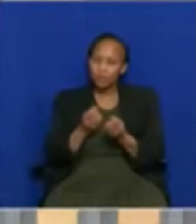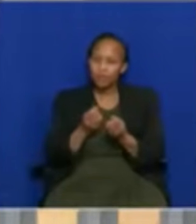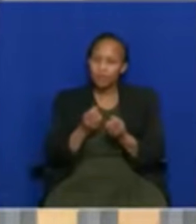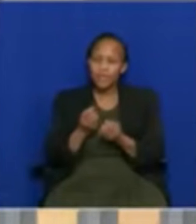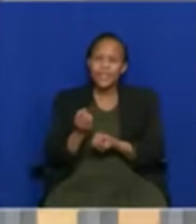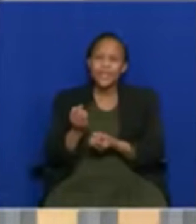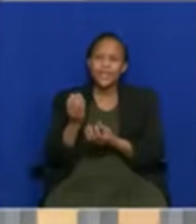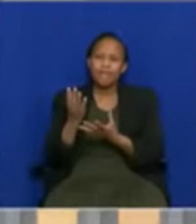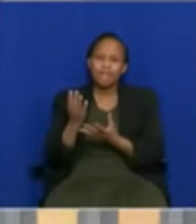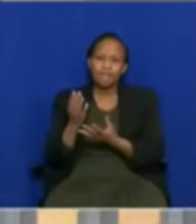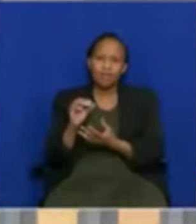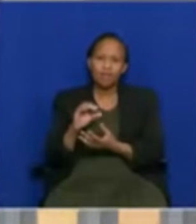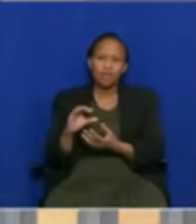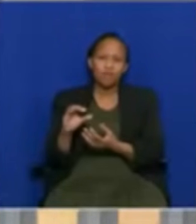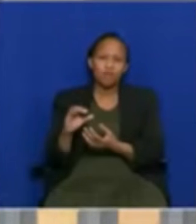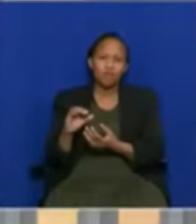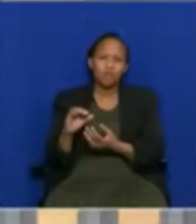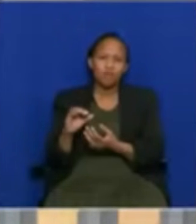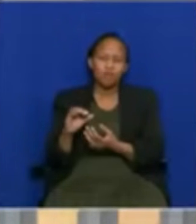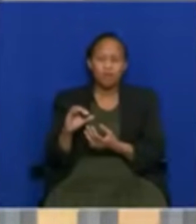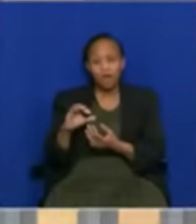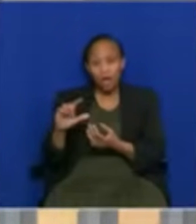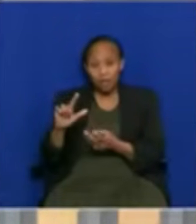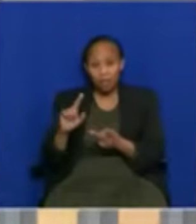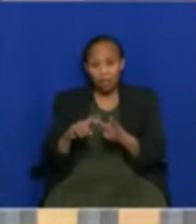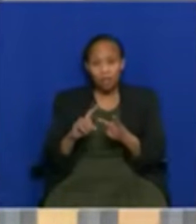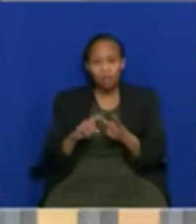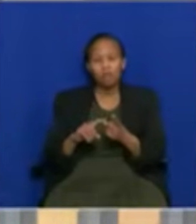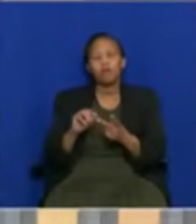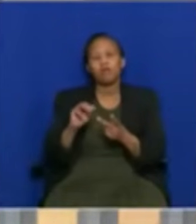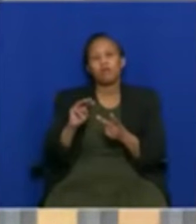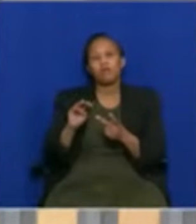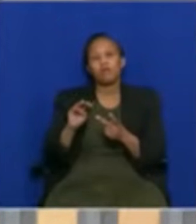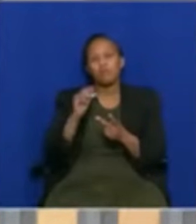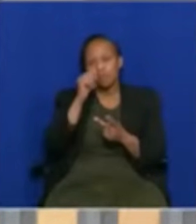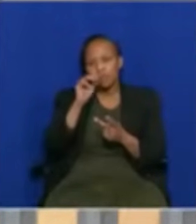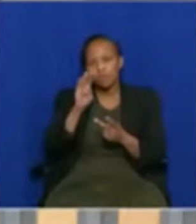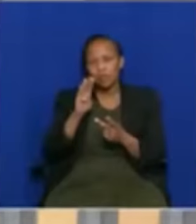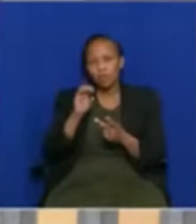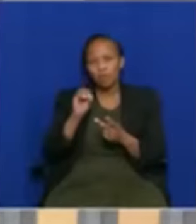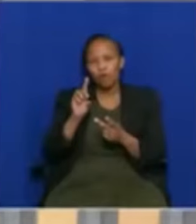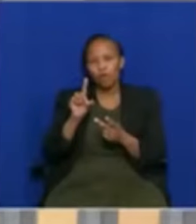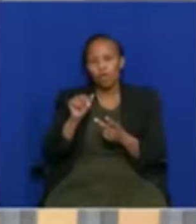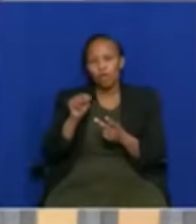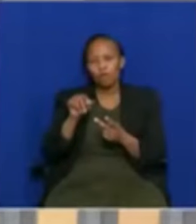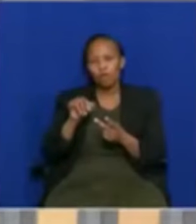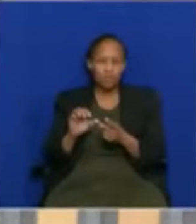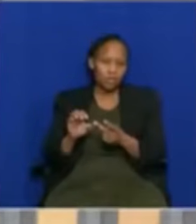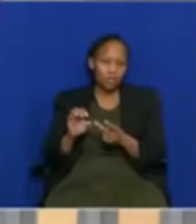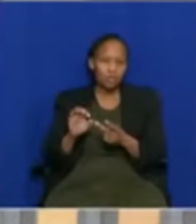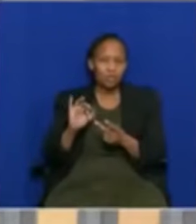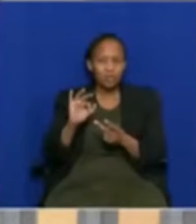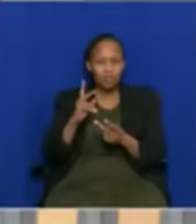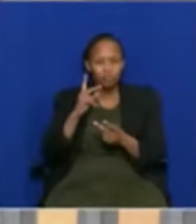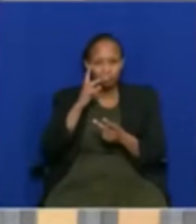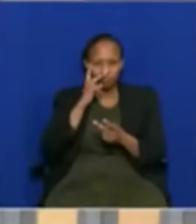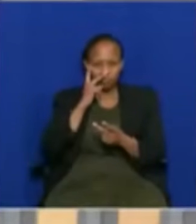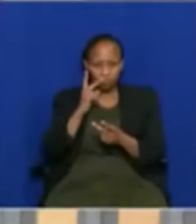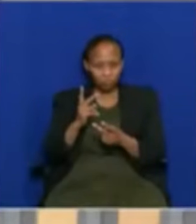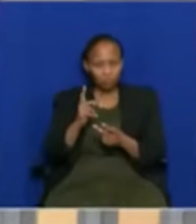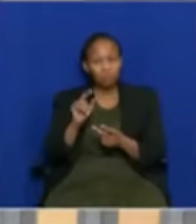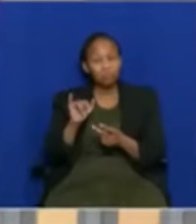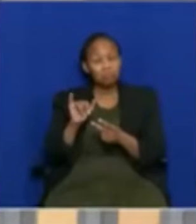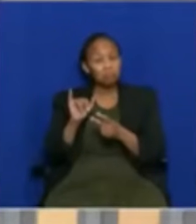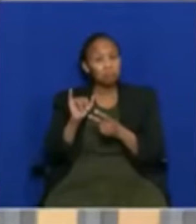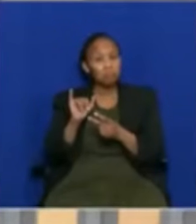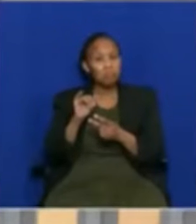Mr. Bodlani, and the Colonel to have a discussion and see how long he would require to go through whatever